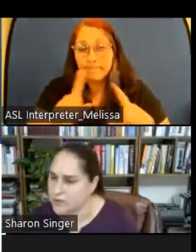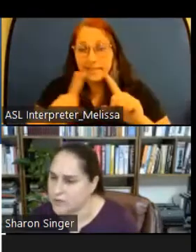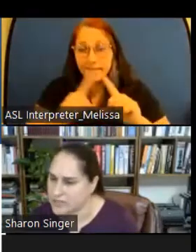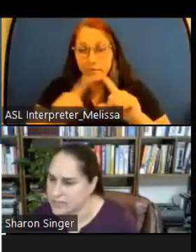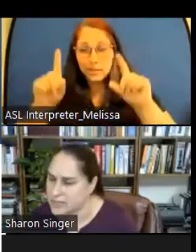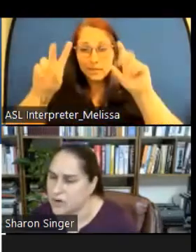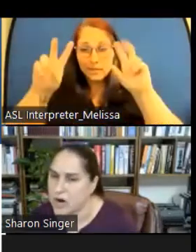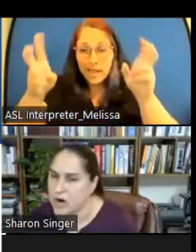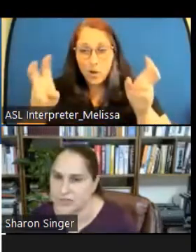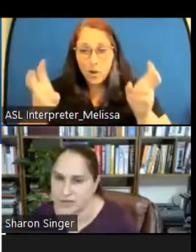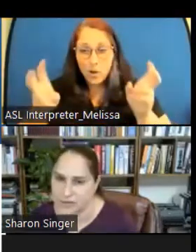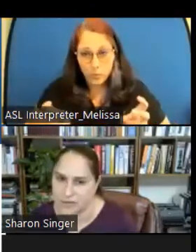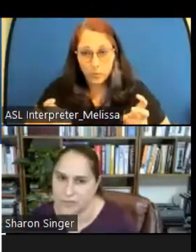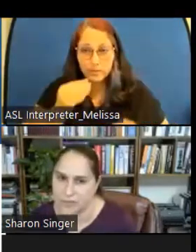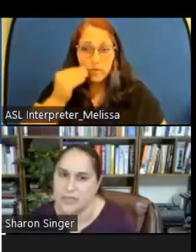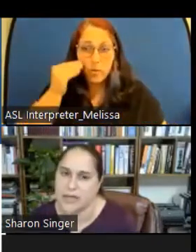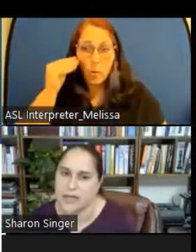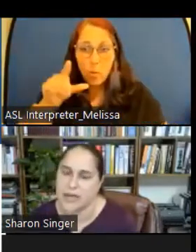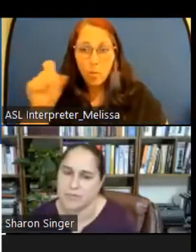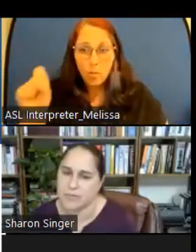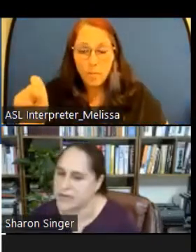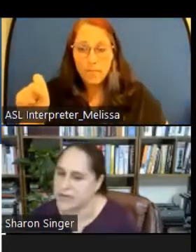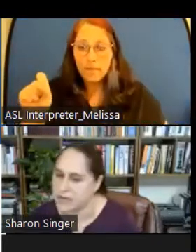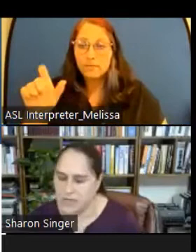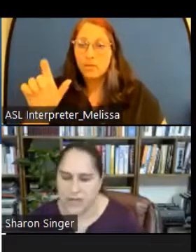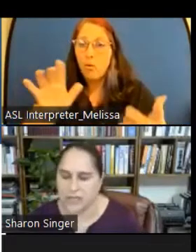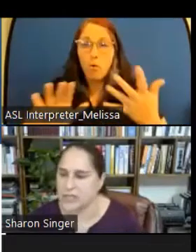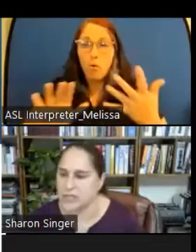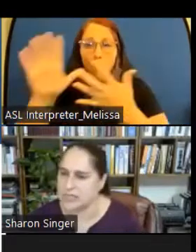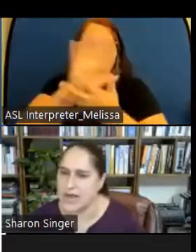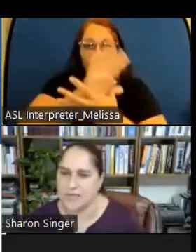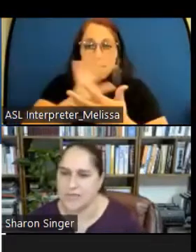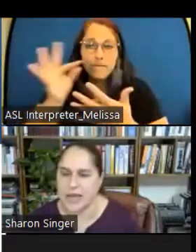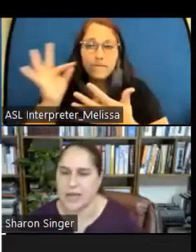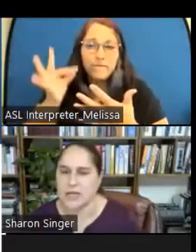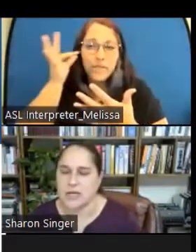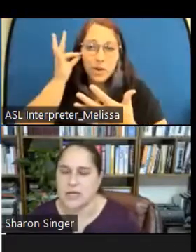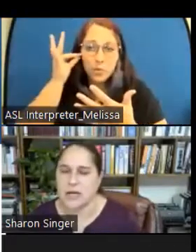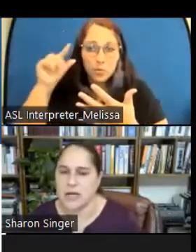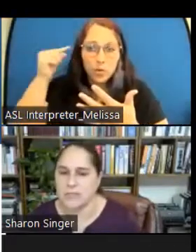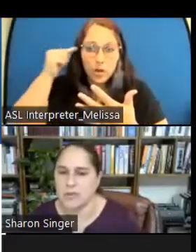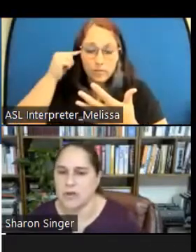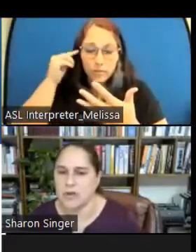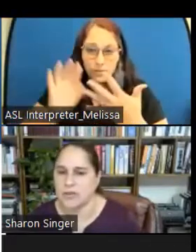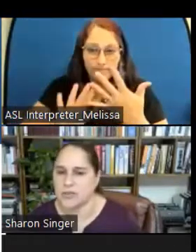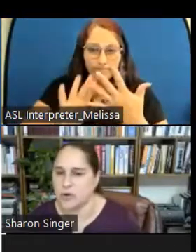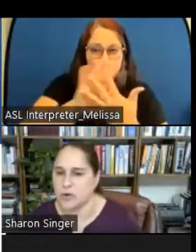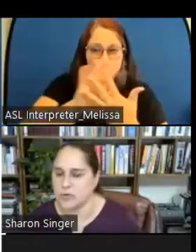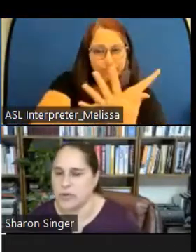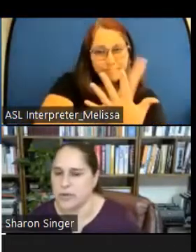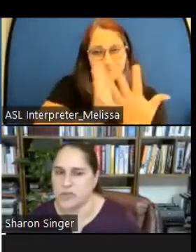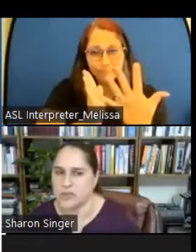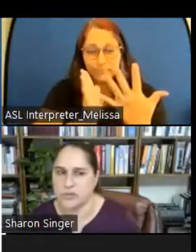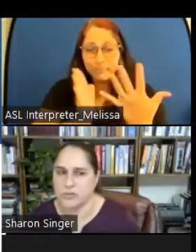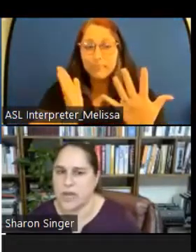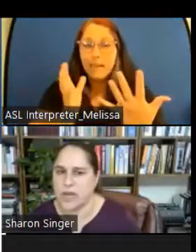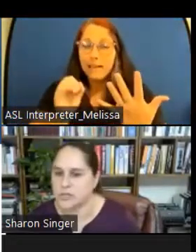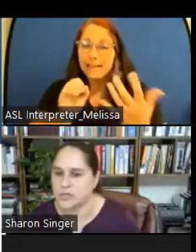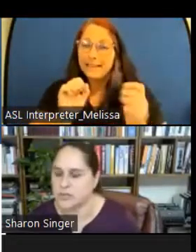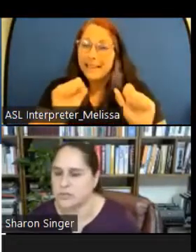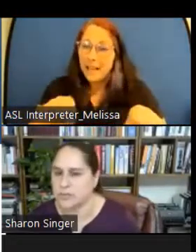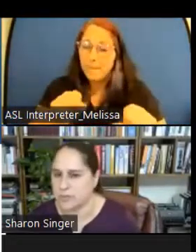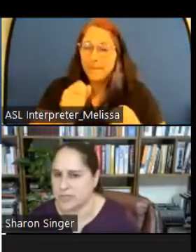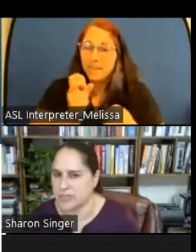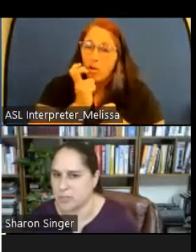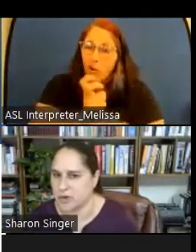of homelessness across the federal government that can be challenging to navigate. So to